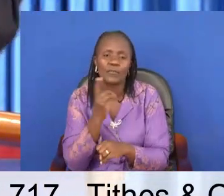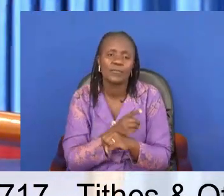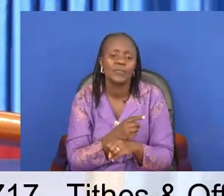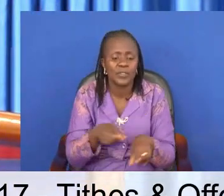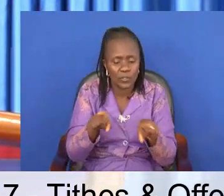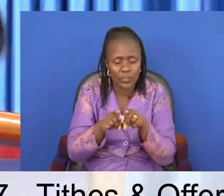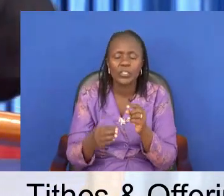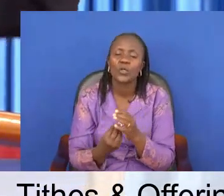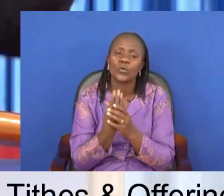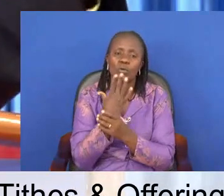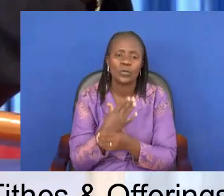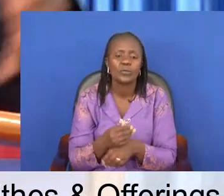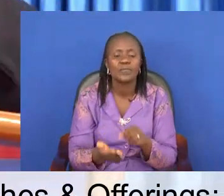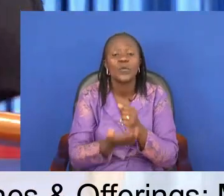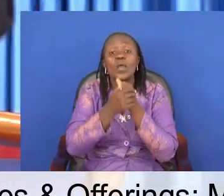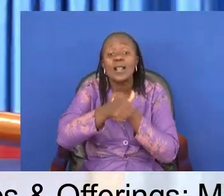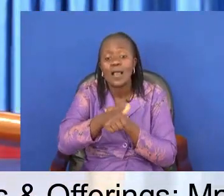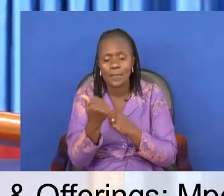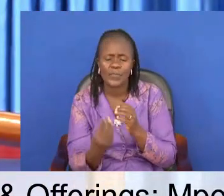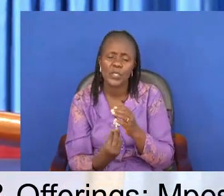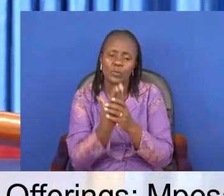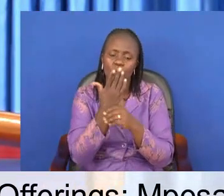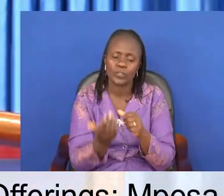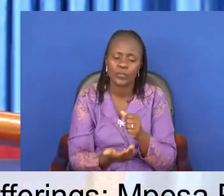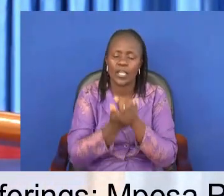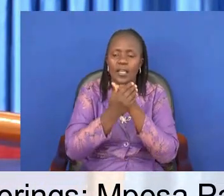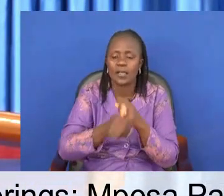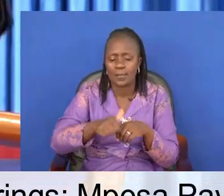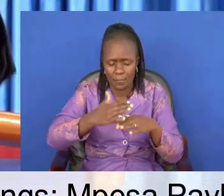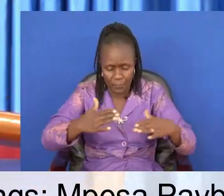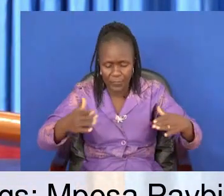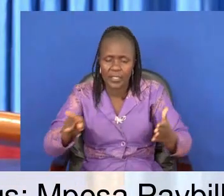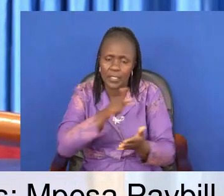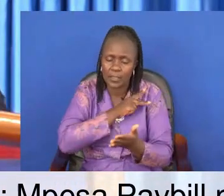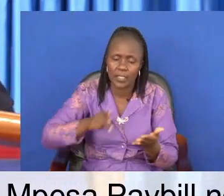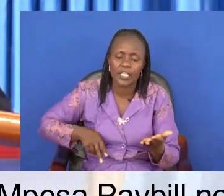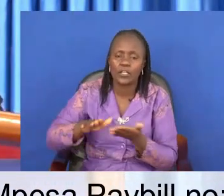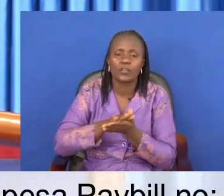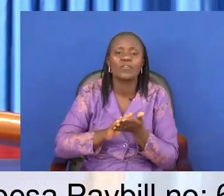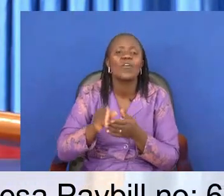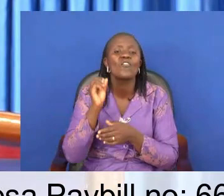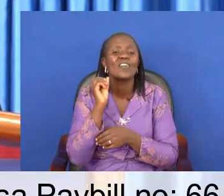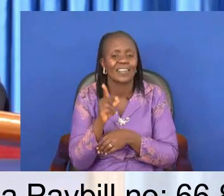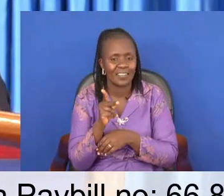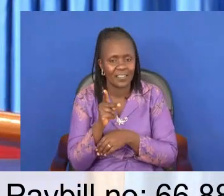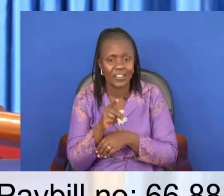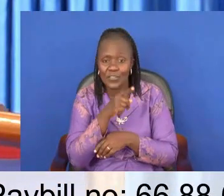will also grow to help others. They'll also grow to expand the kingdom of God. Oh yes, if you are a father, if you are feeling in your